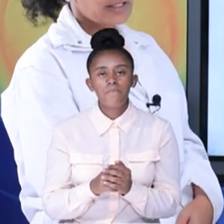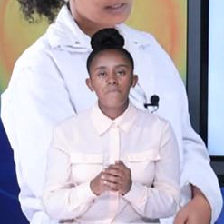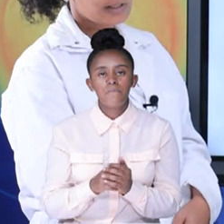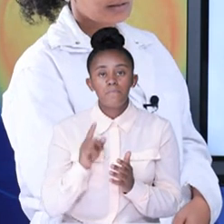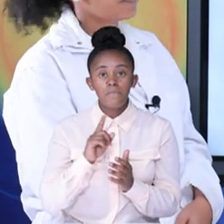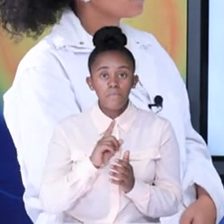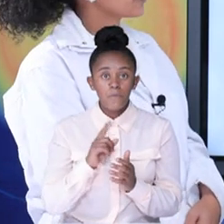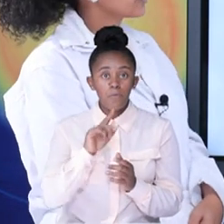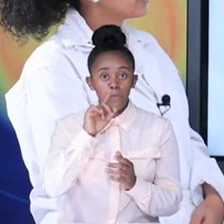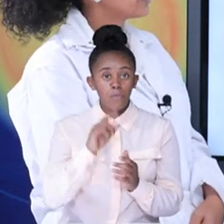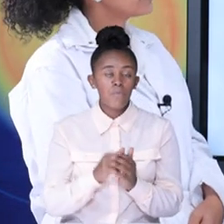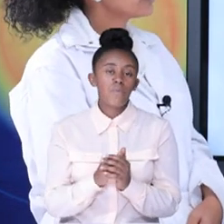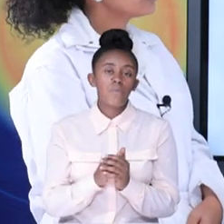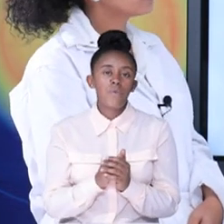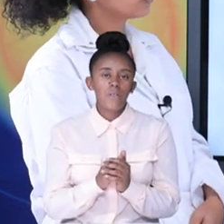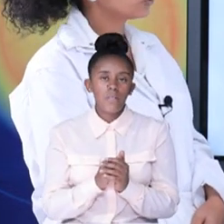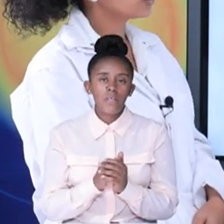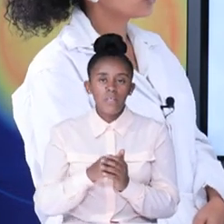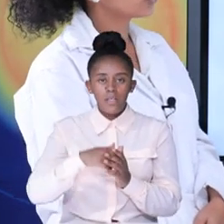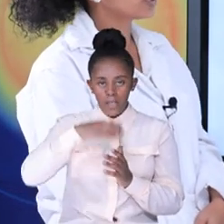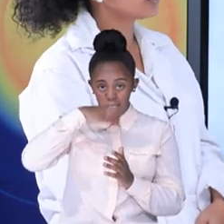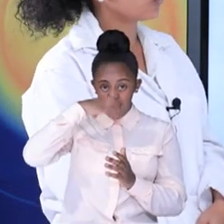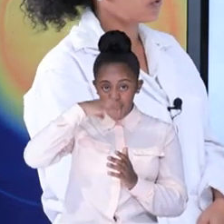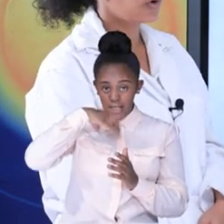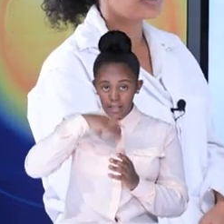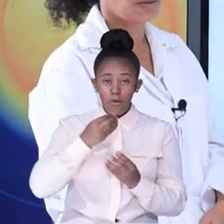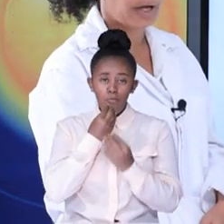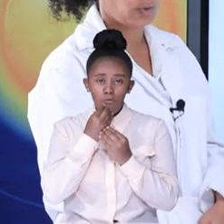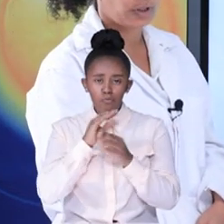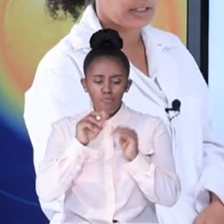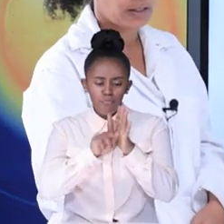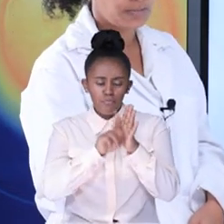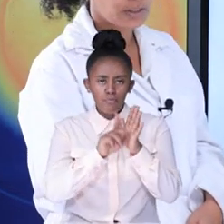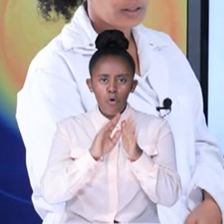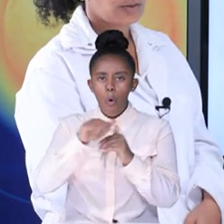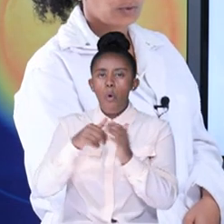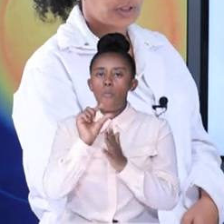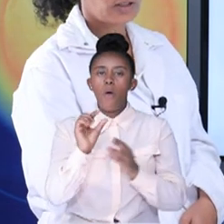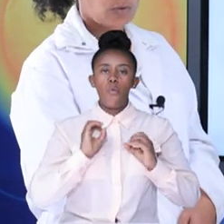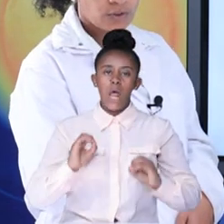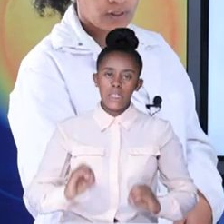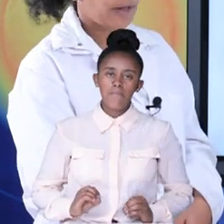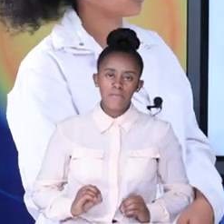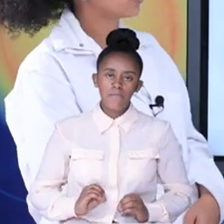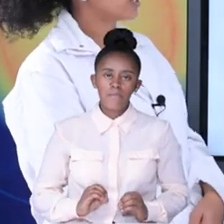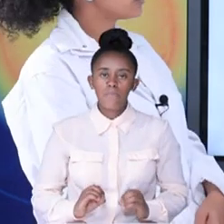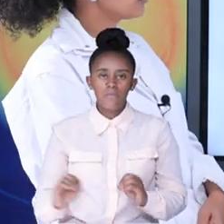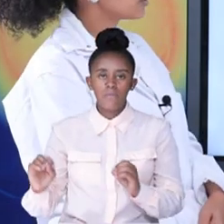It says, heating food to kill all the microorganisms,